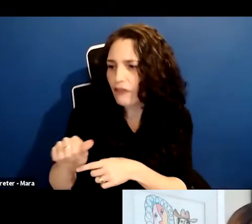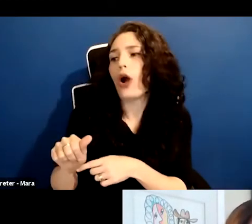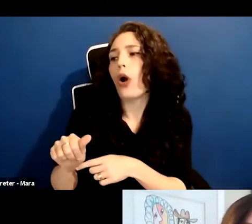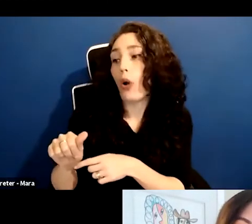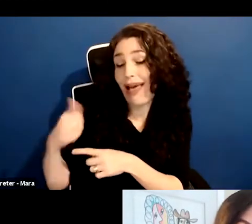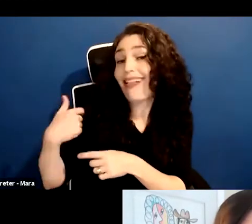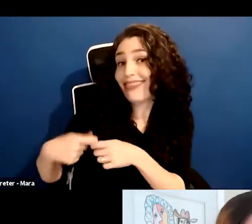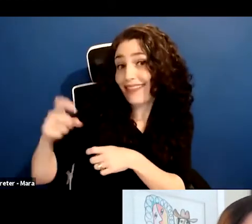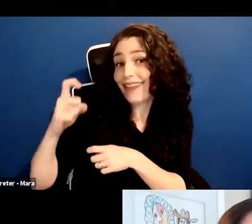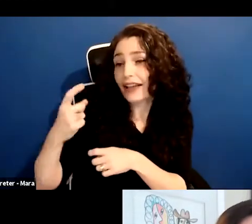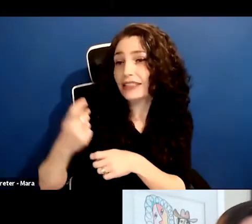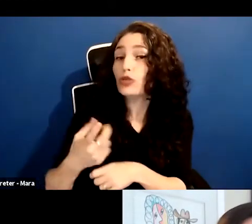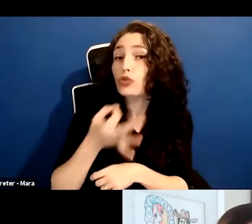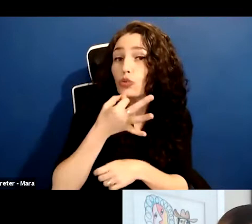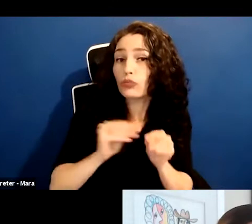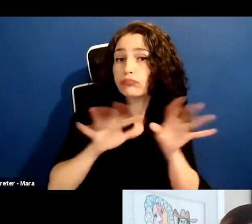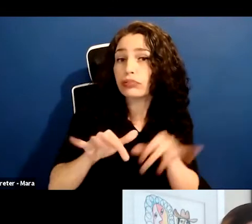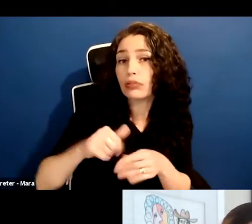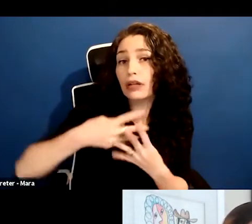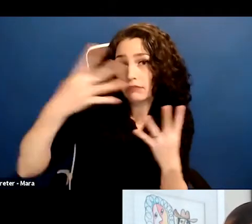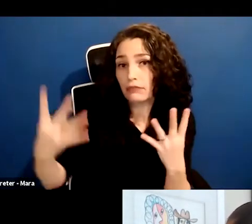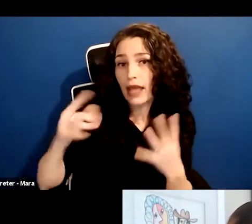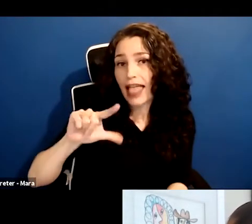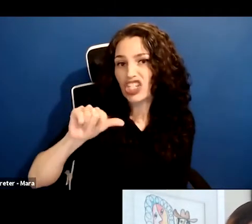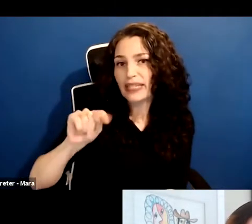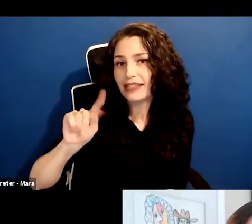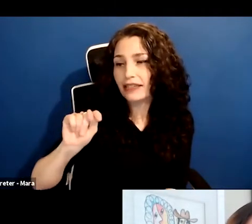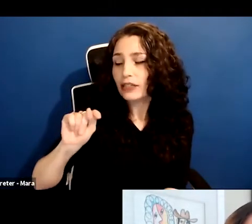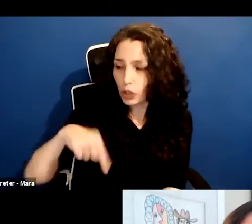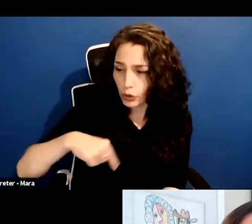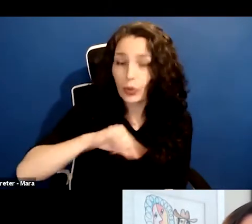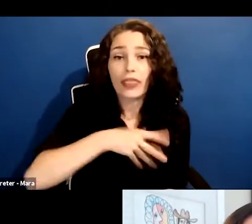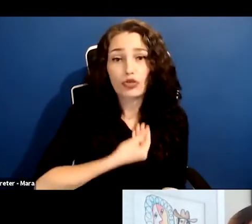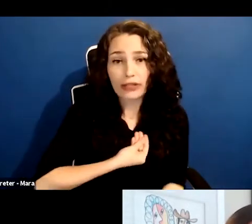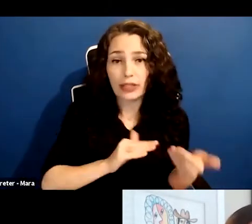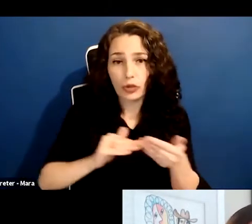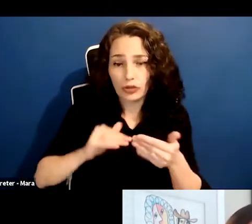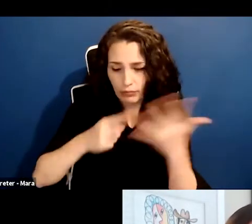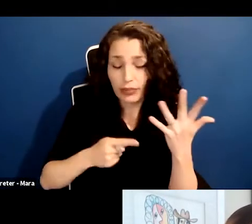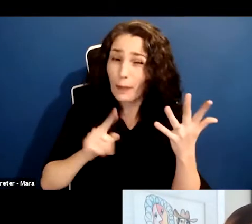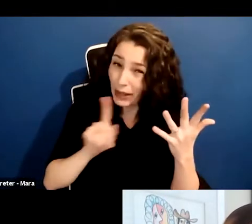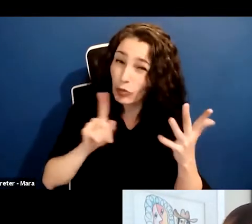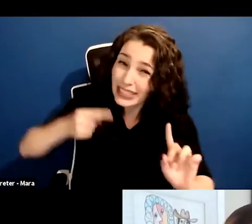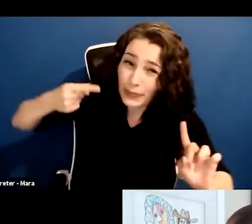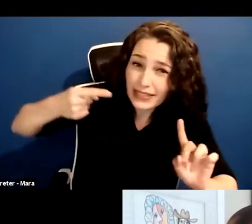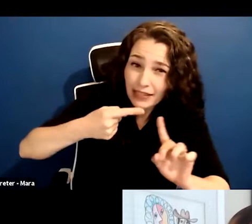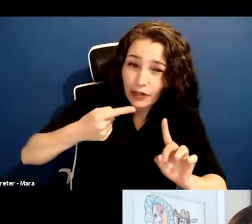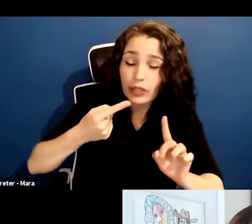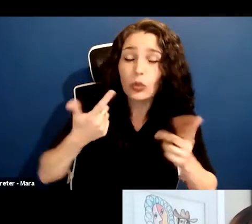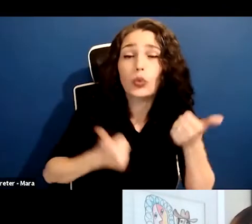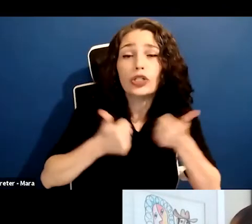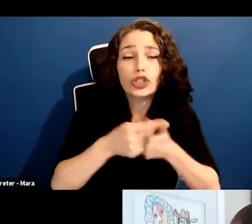shortly on LGBTQ and the trans community. But very specifically, the one I think we're talking about